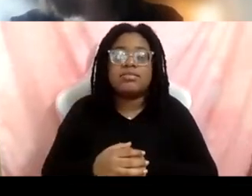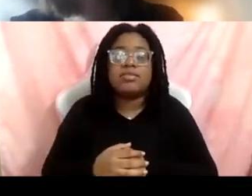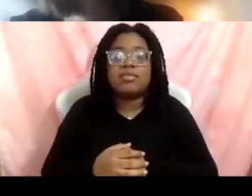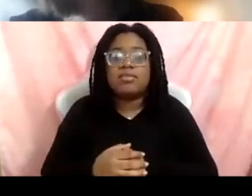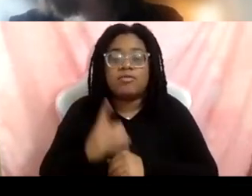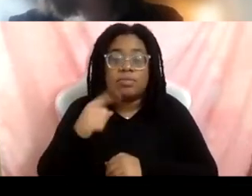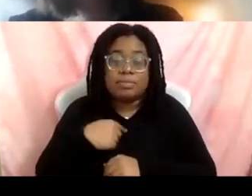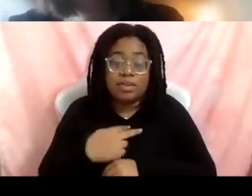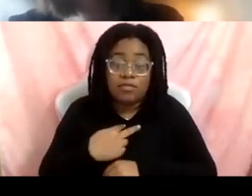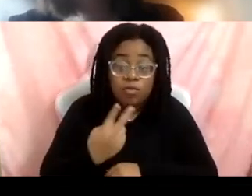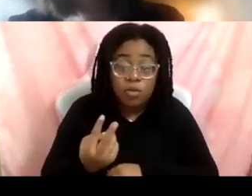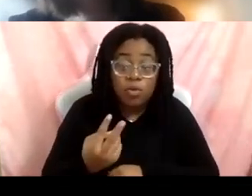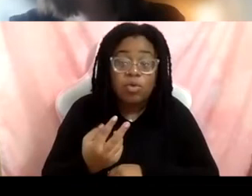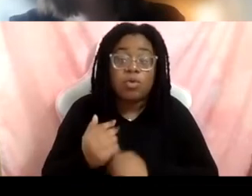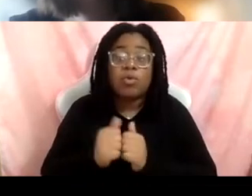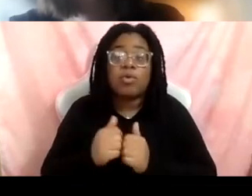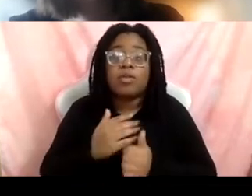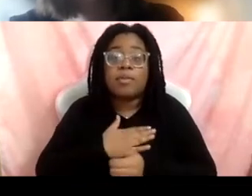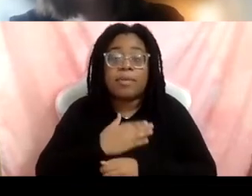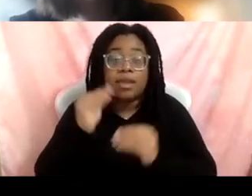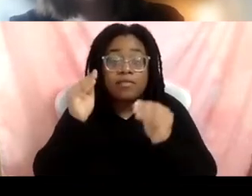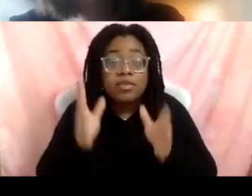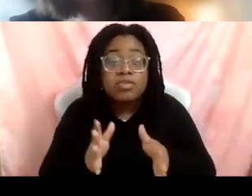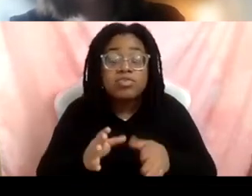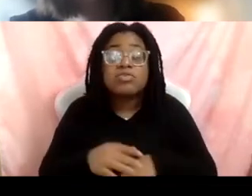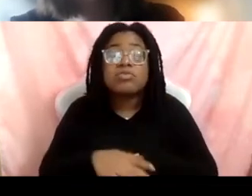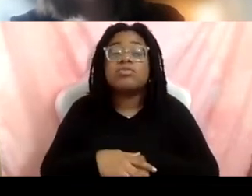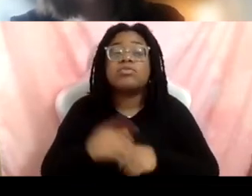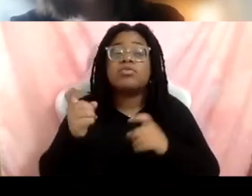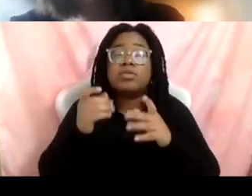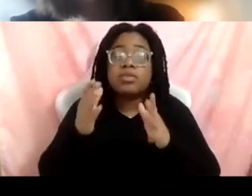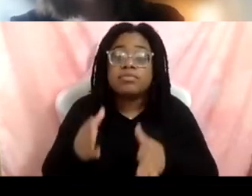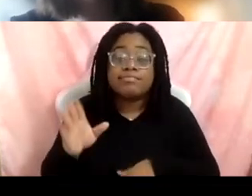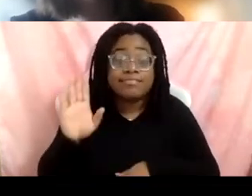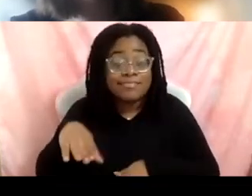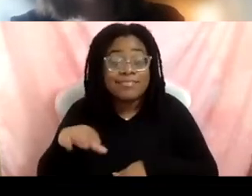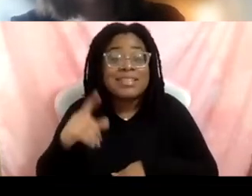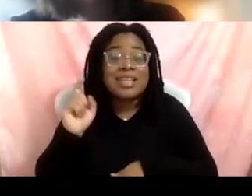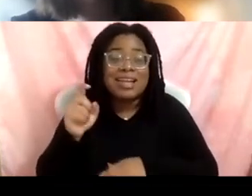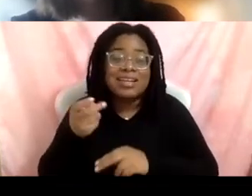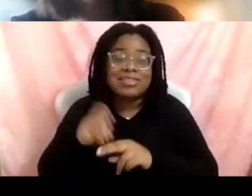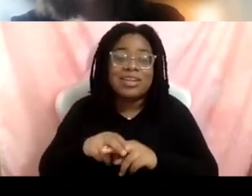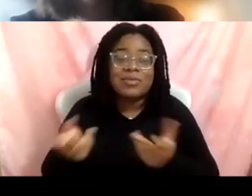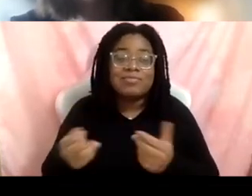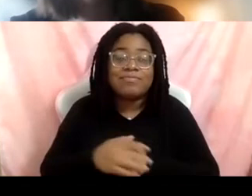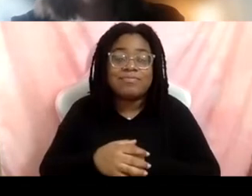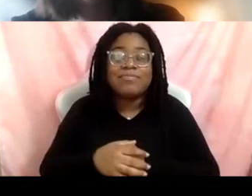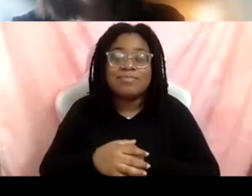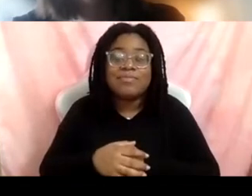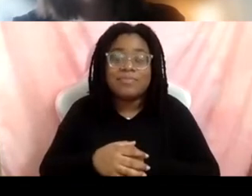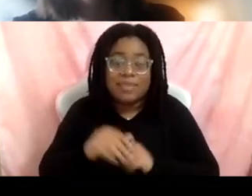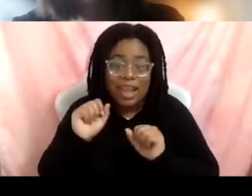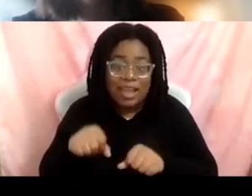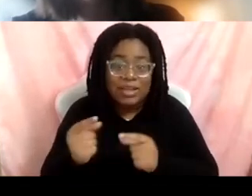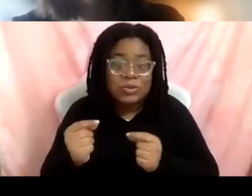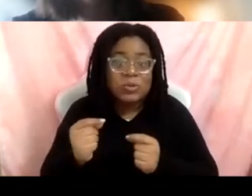very vocal with my supervisors, whoever I was working at the time, it was like, hey, every now and then I need to sit down. Like I can do all